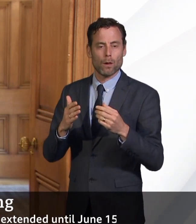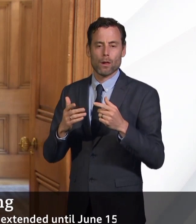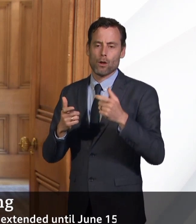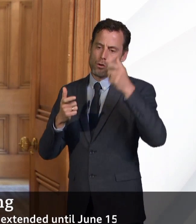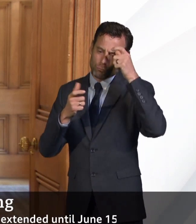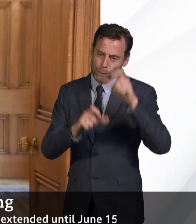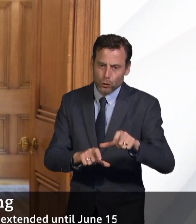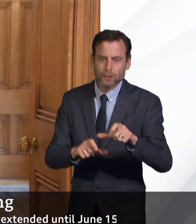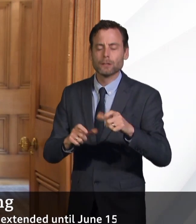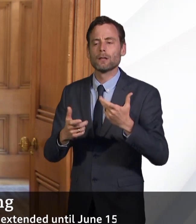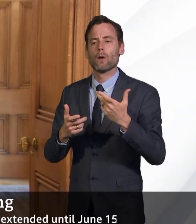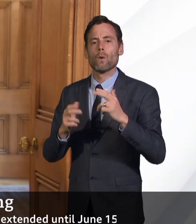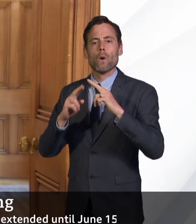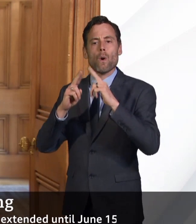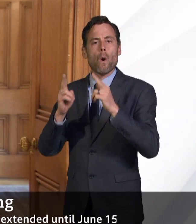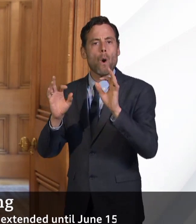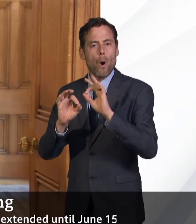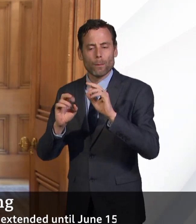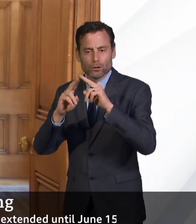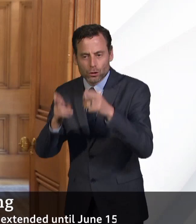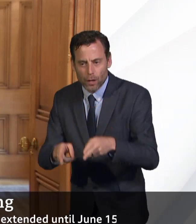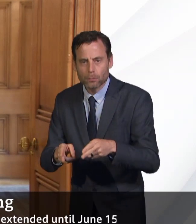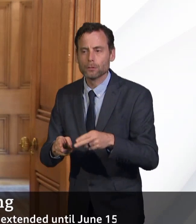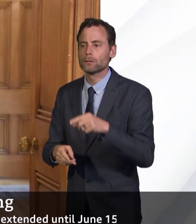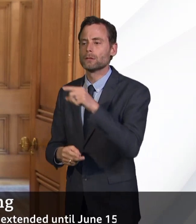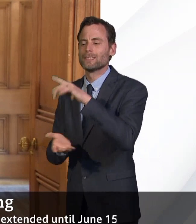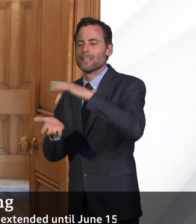homeless shelters and rehabilitation